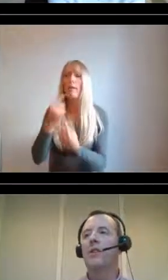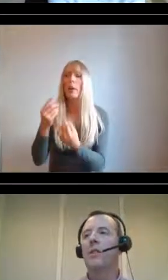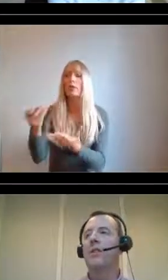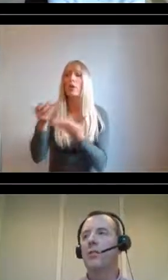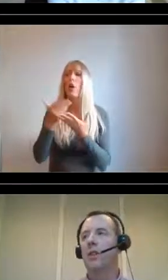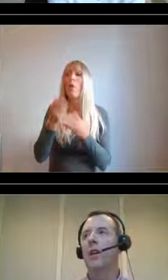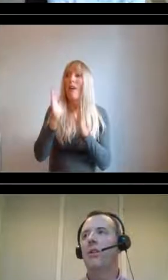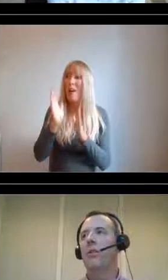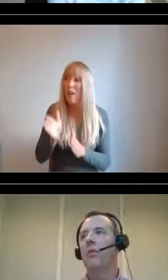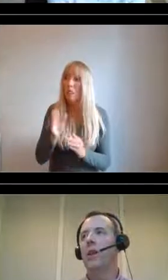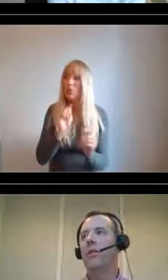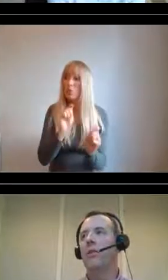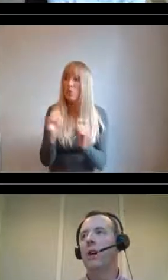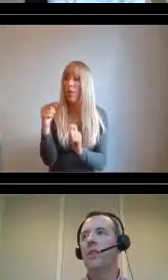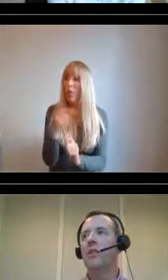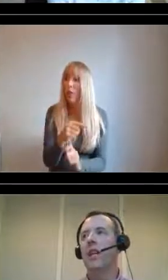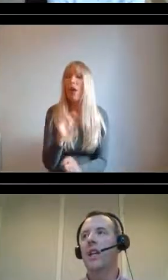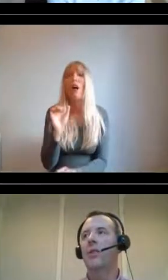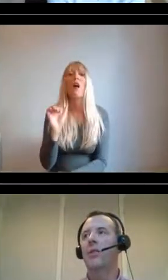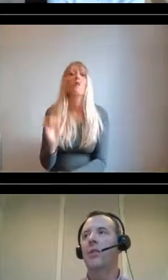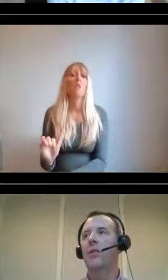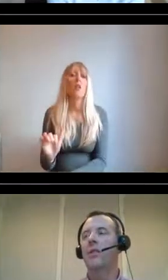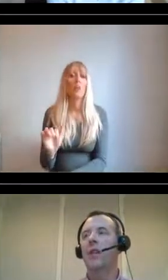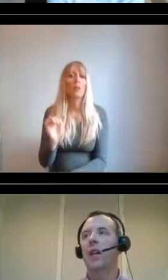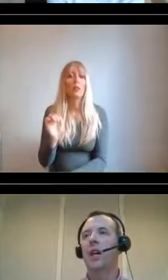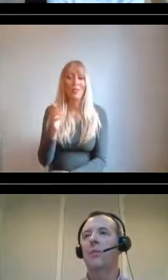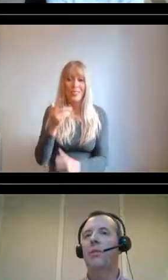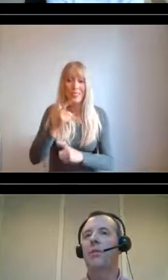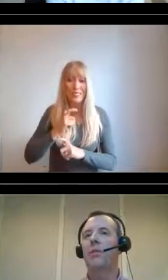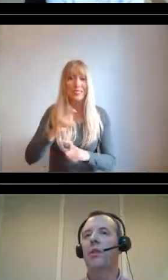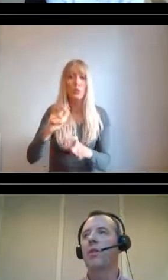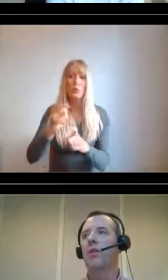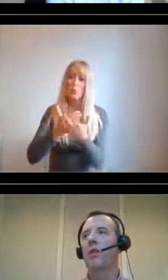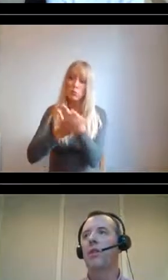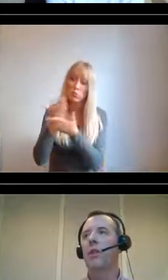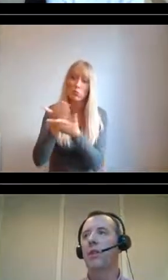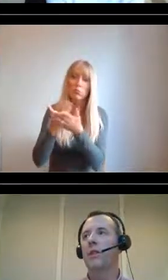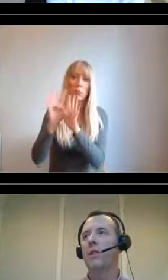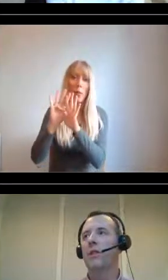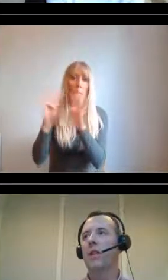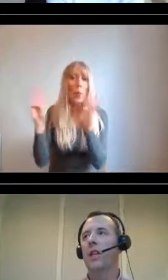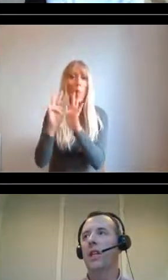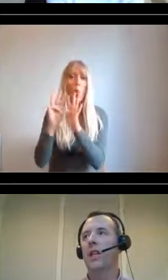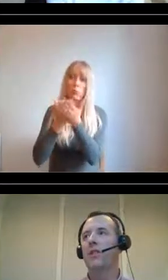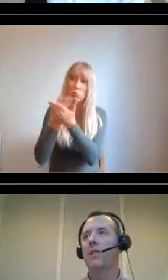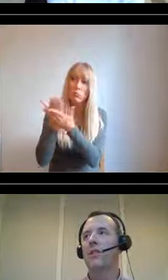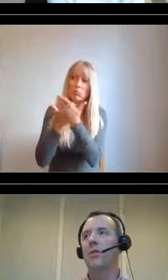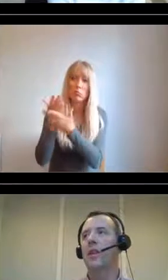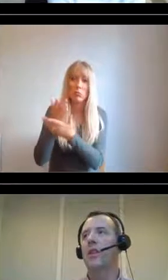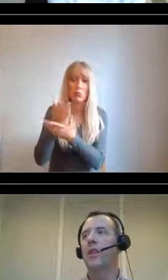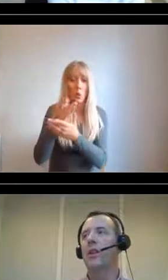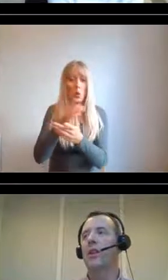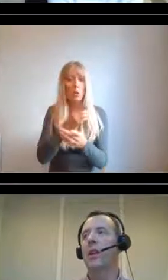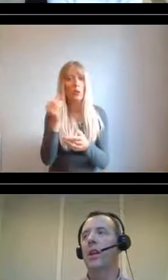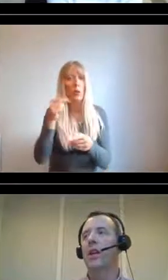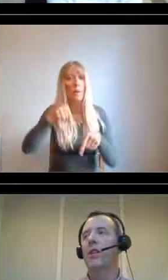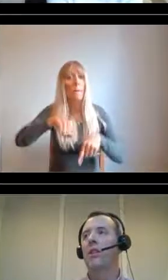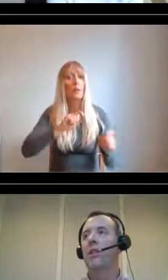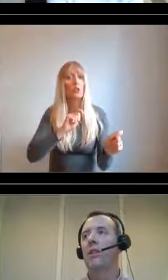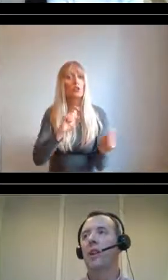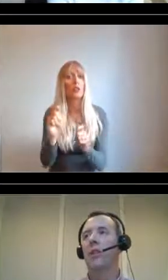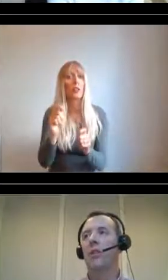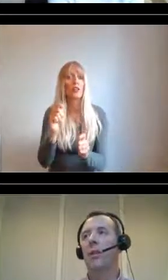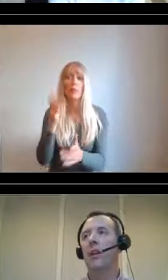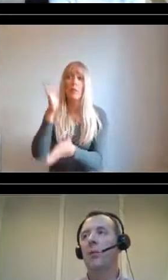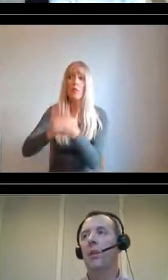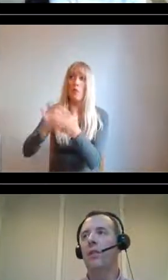and there is a continual dialogue with stakeholders. So a lot of the refinements that you see in this consultation are